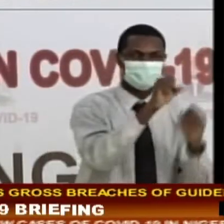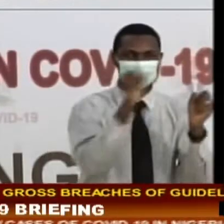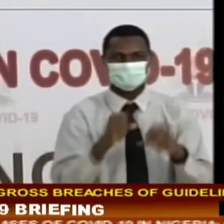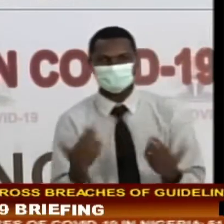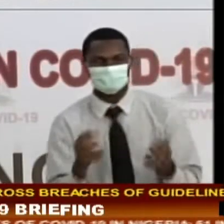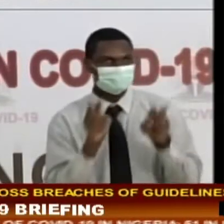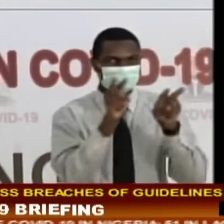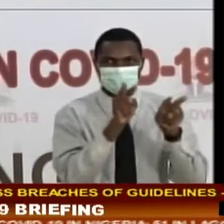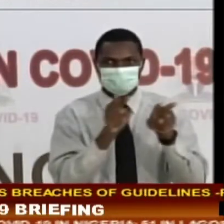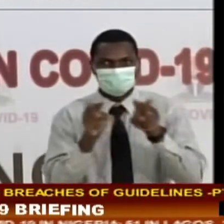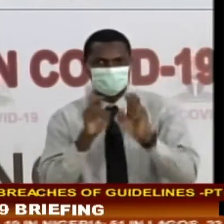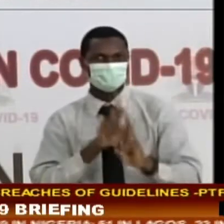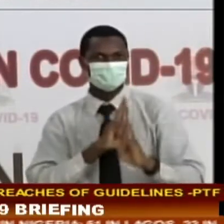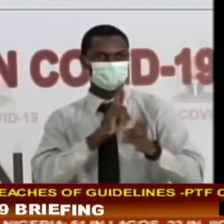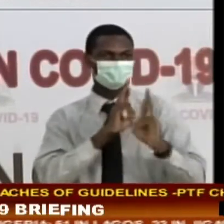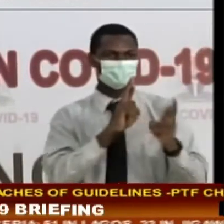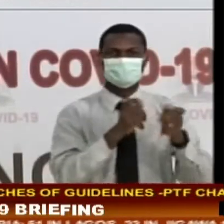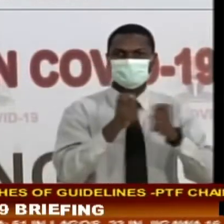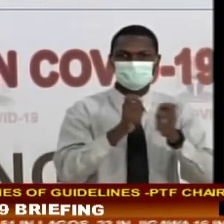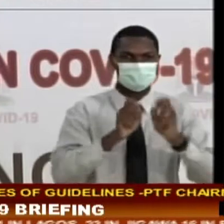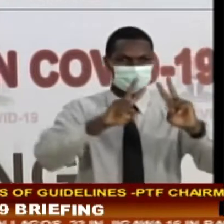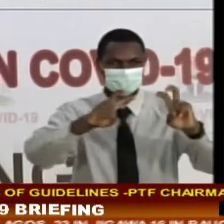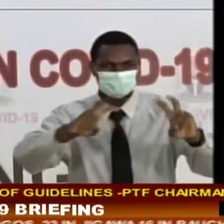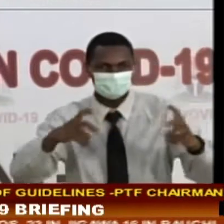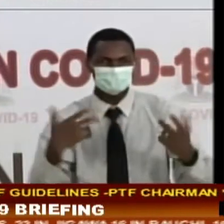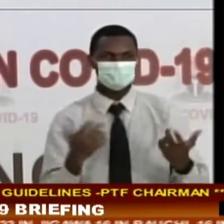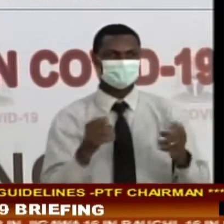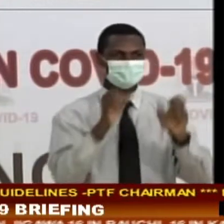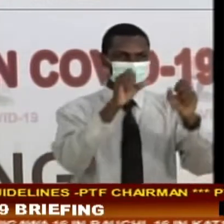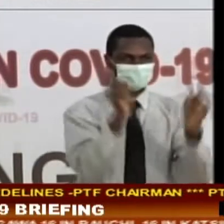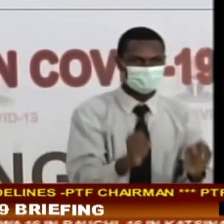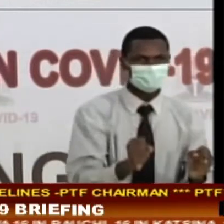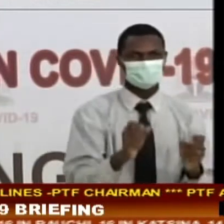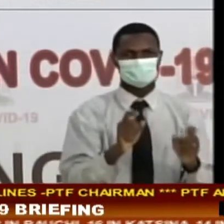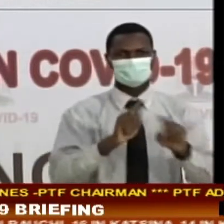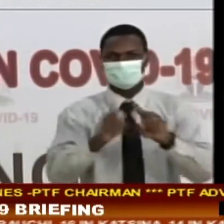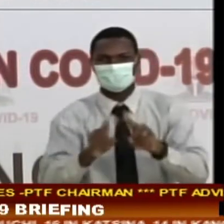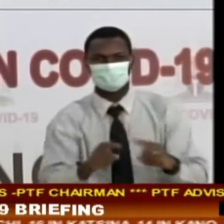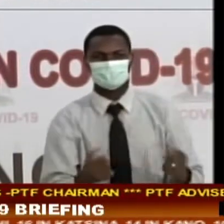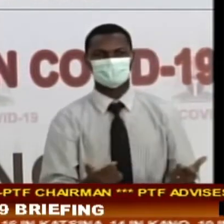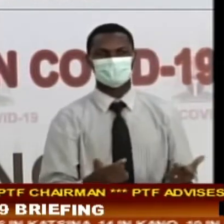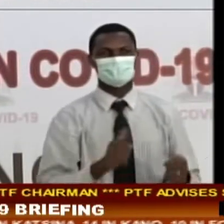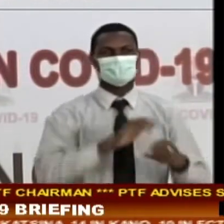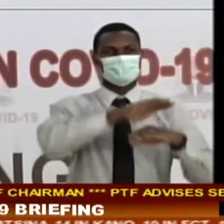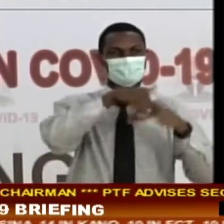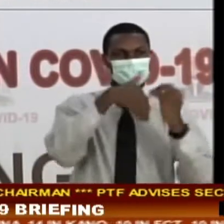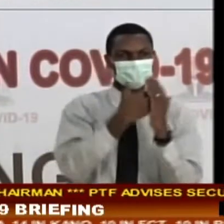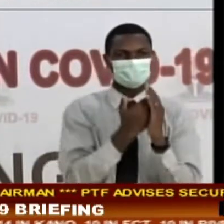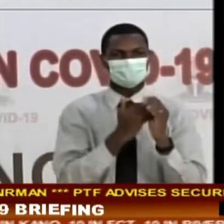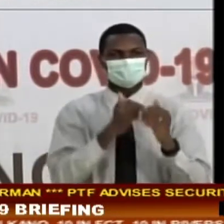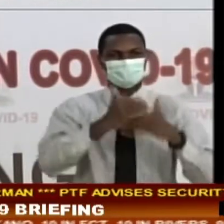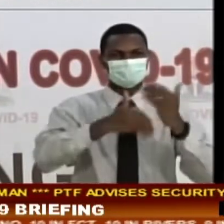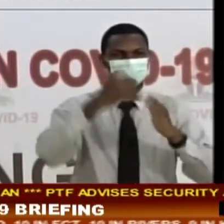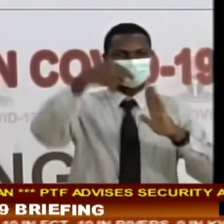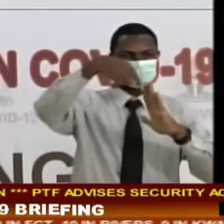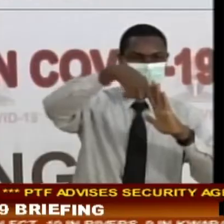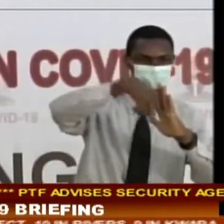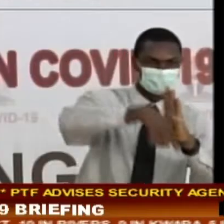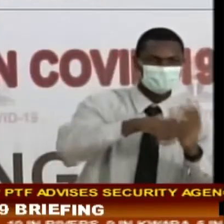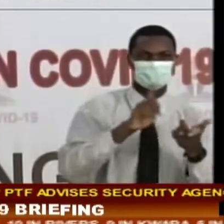outbreak response management analysis system known as Somas all the way down to training